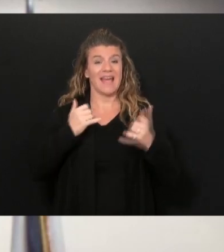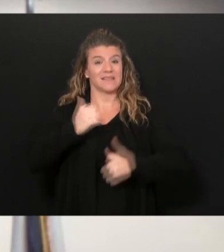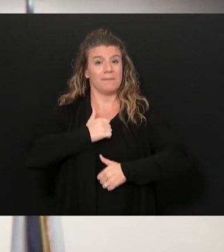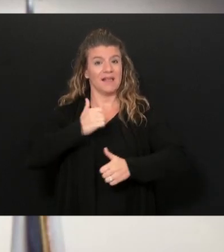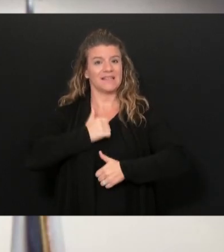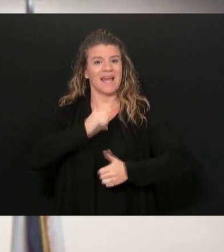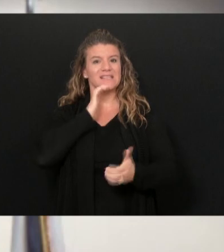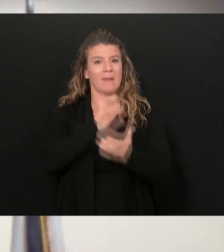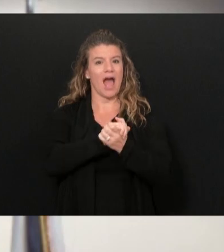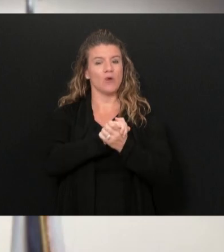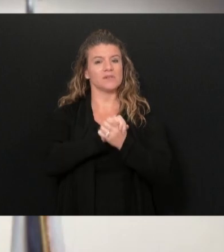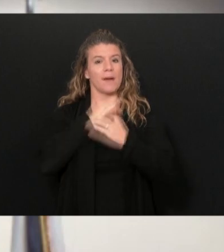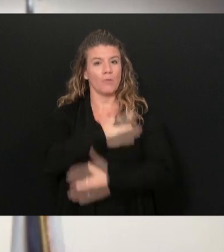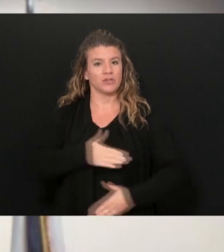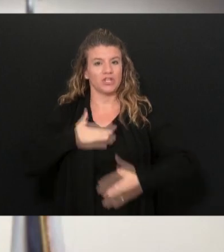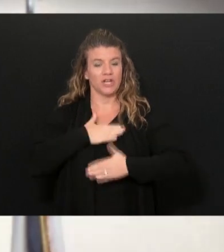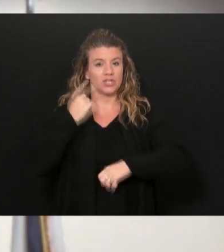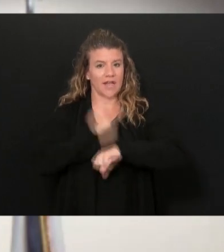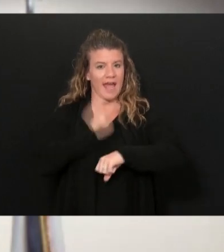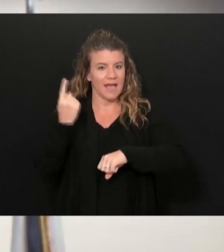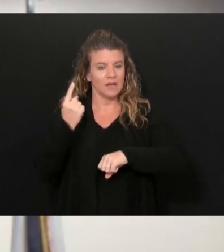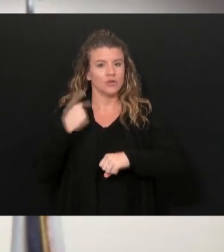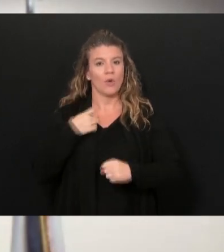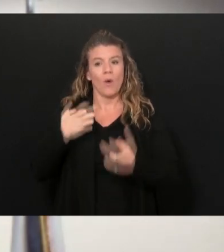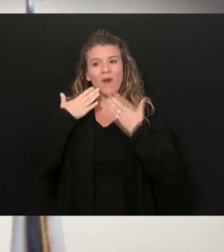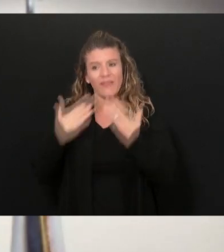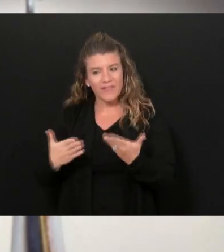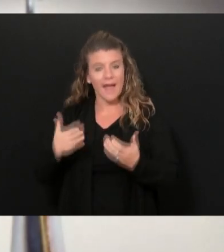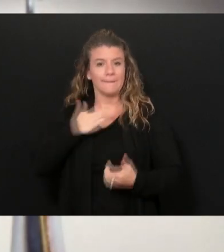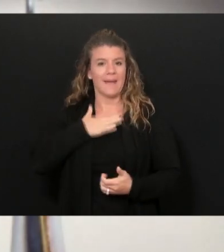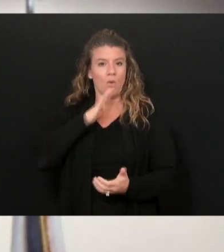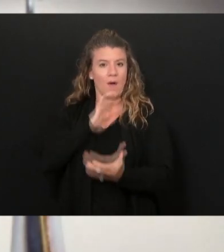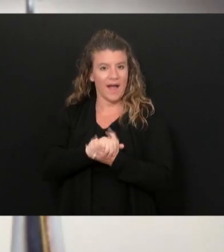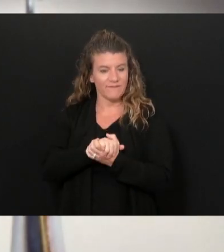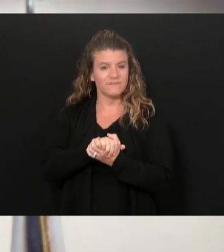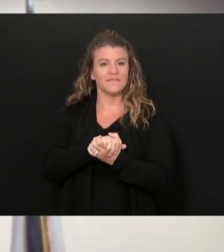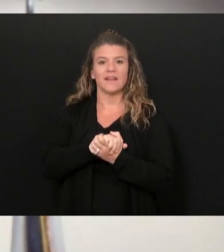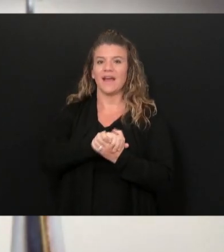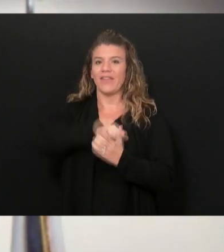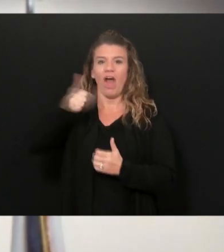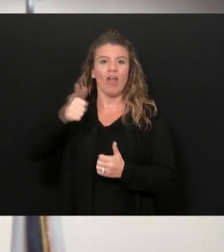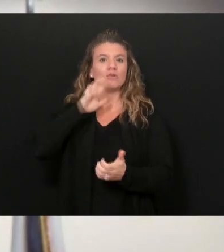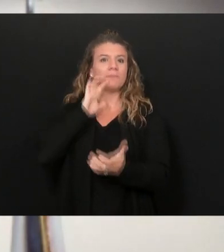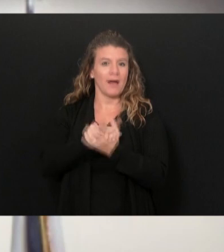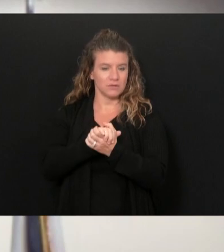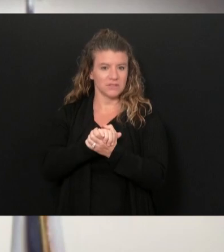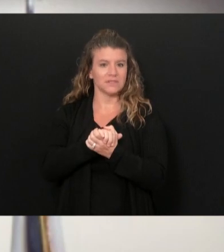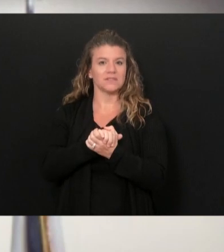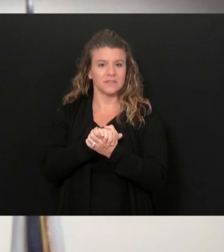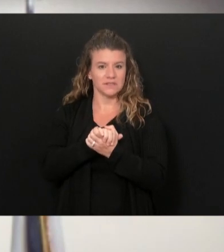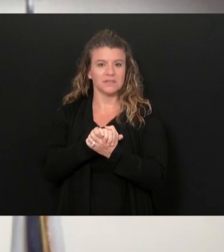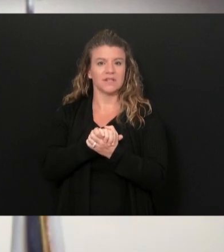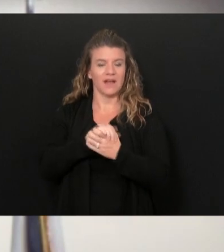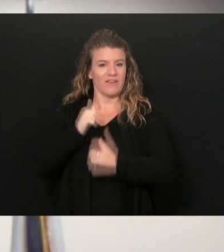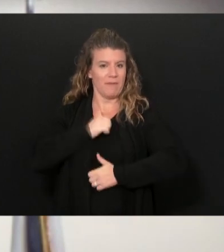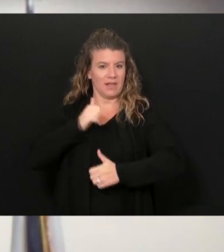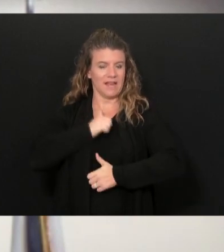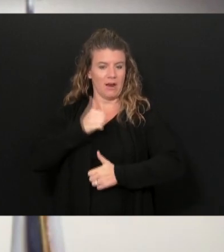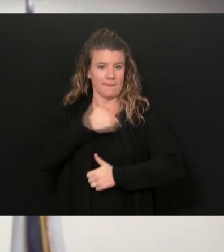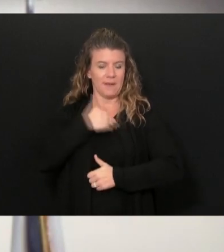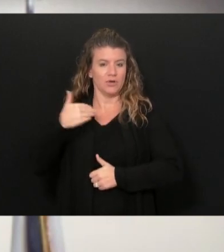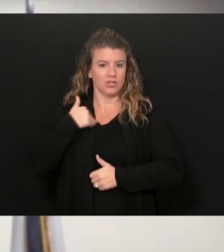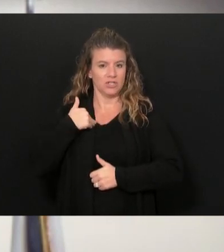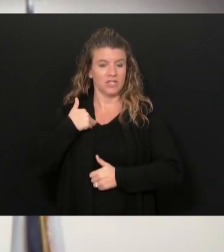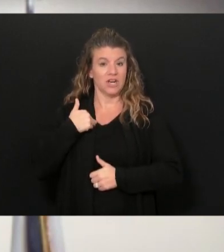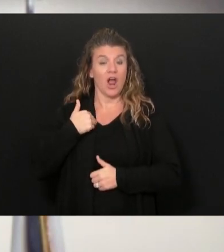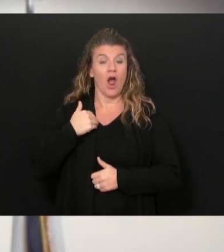Military Spouse Appreciation Day, so I want to thank my wife and all the other spouses of military members.